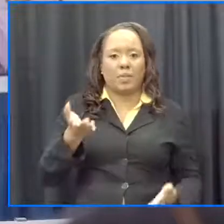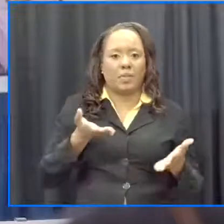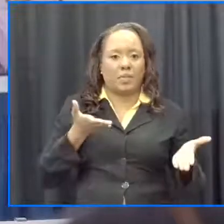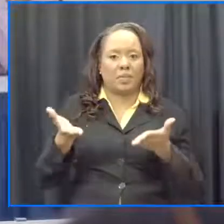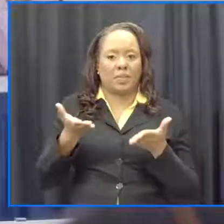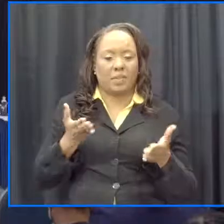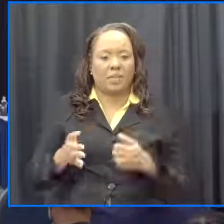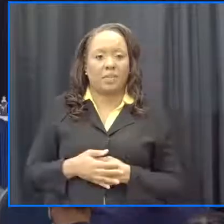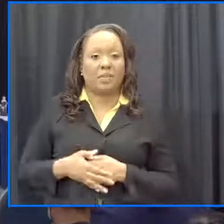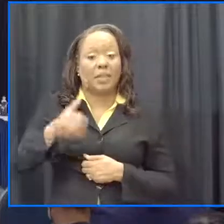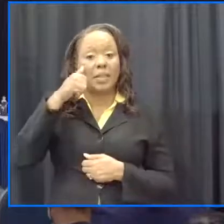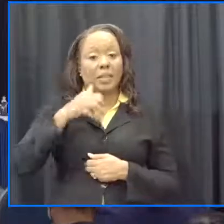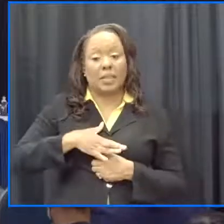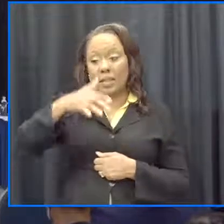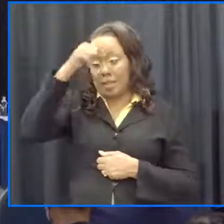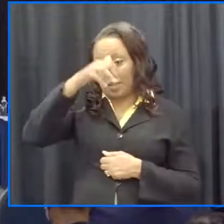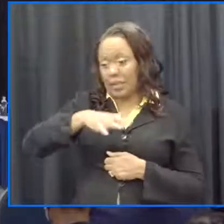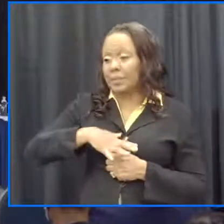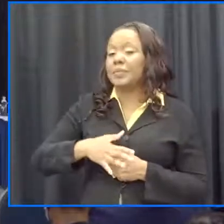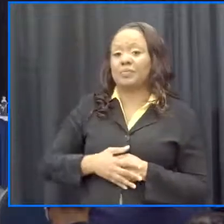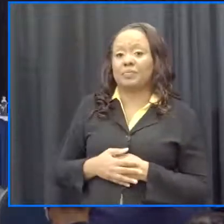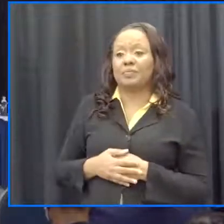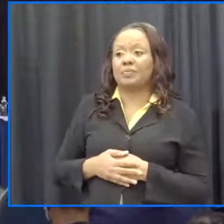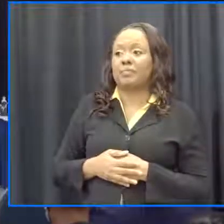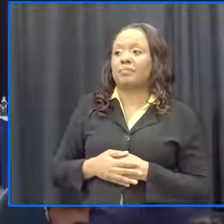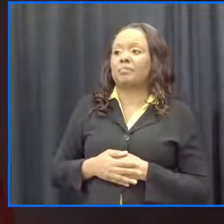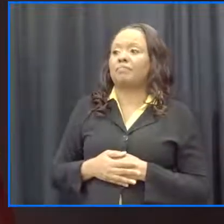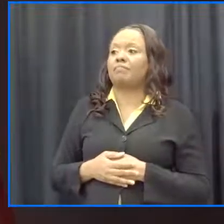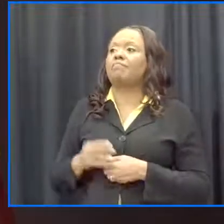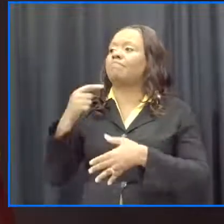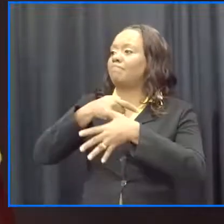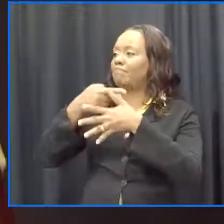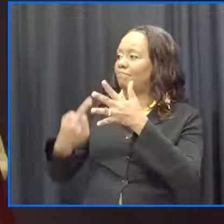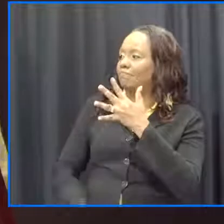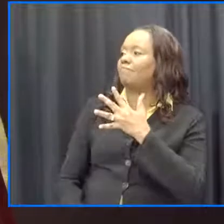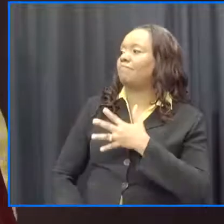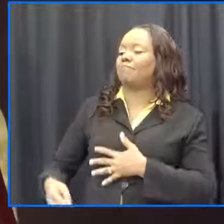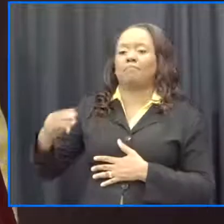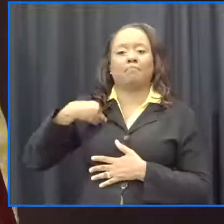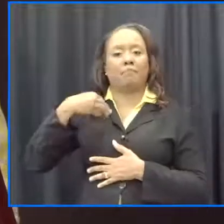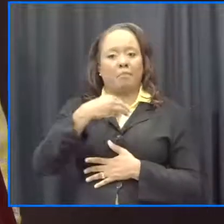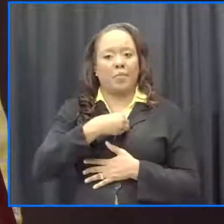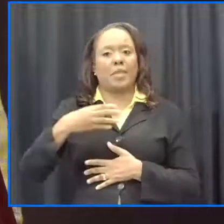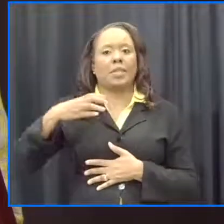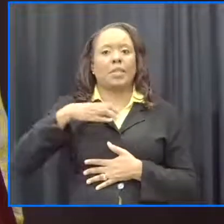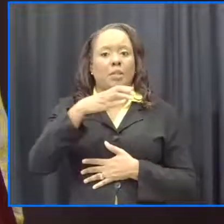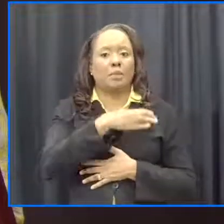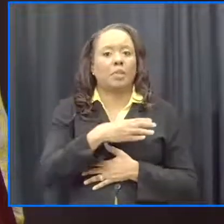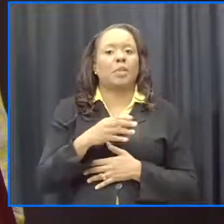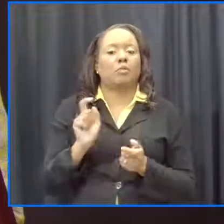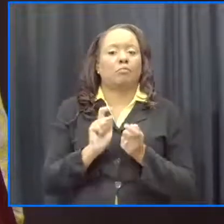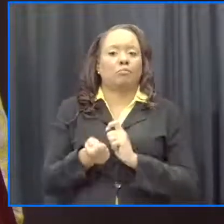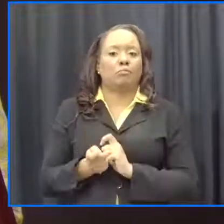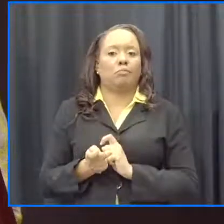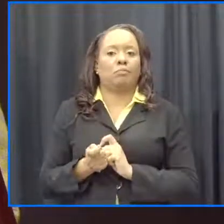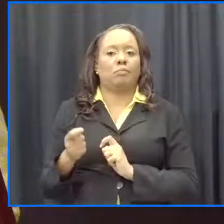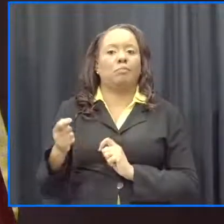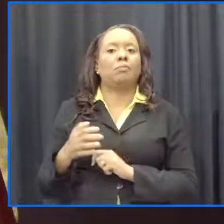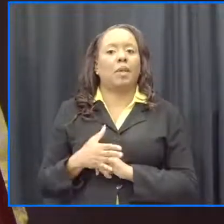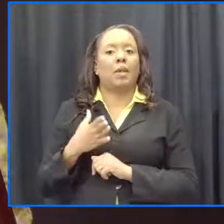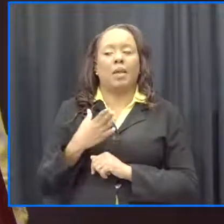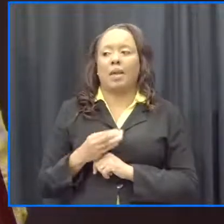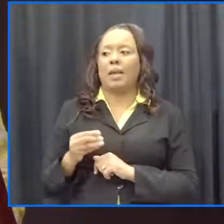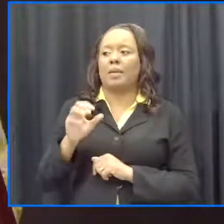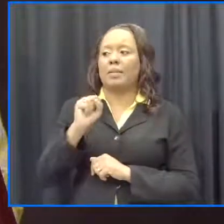public service. Ladies and gentlemen, those are the members of the Constitutional Reform